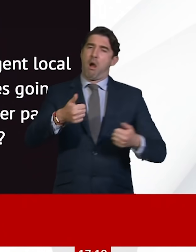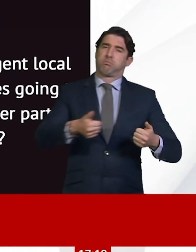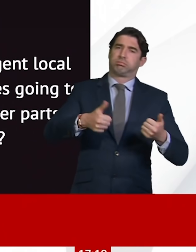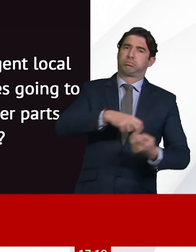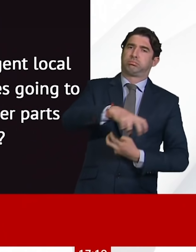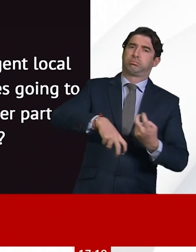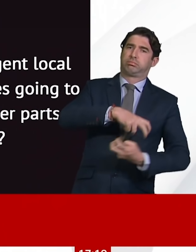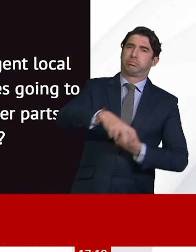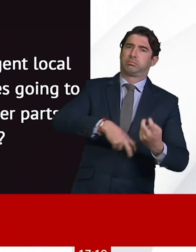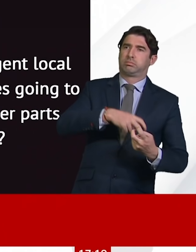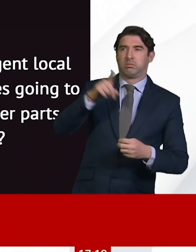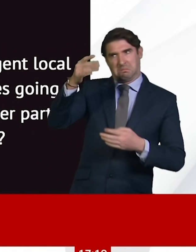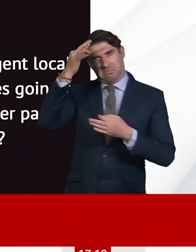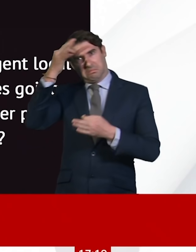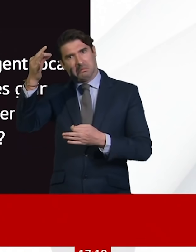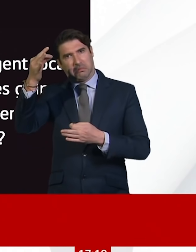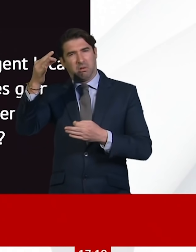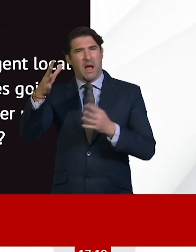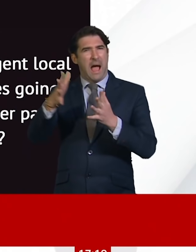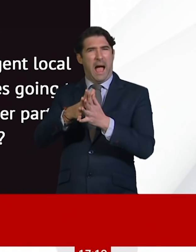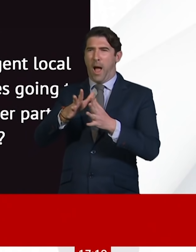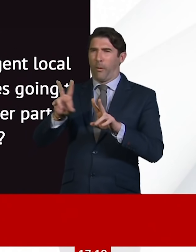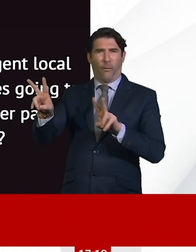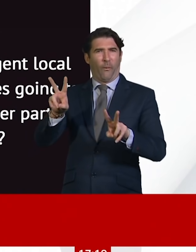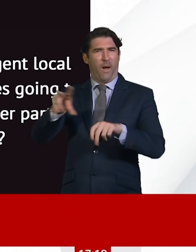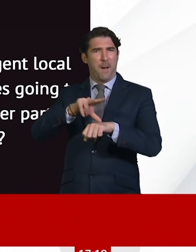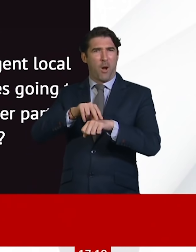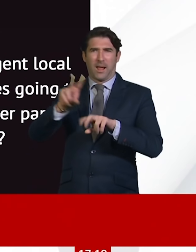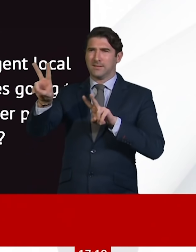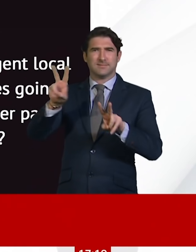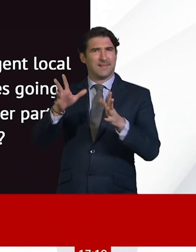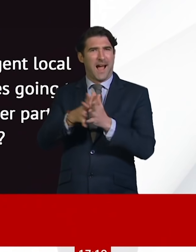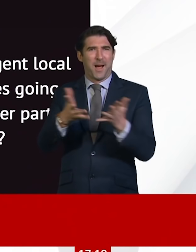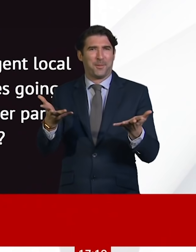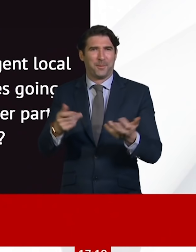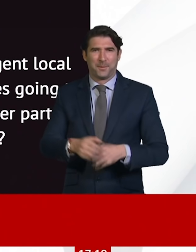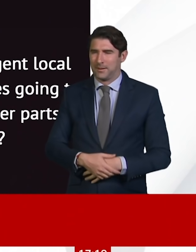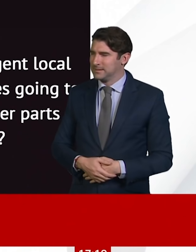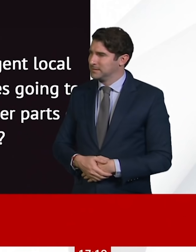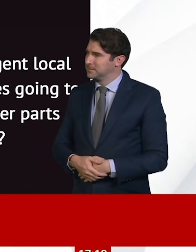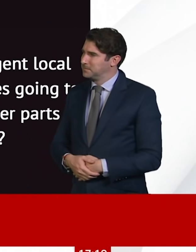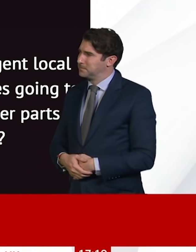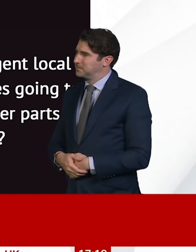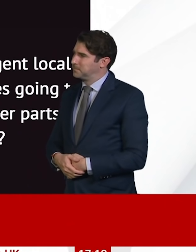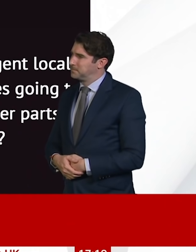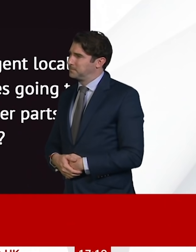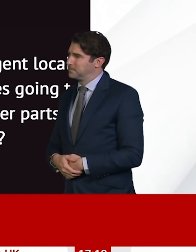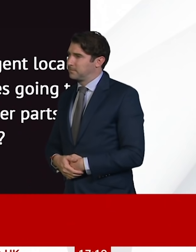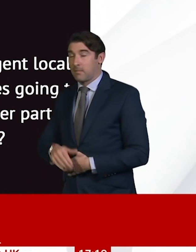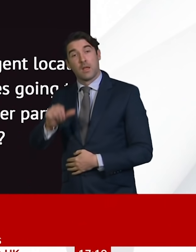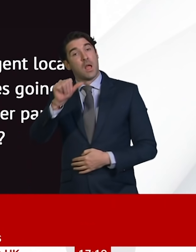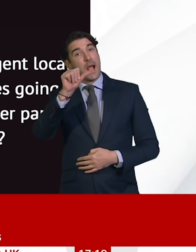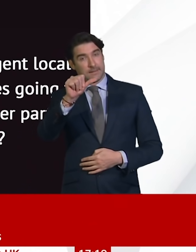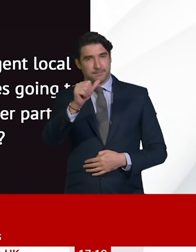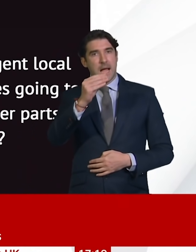there are local areas, Carl, that are under particular restrictions, and what you